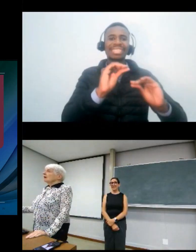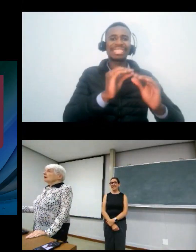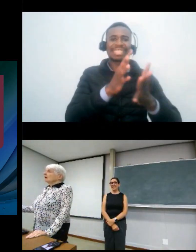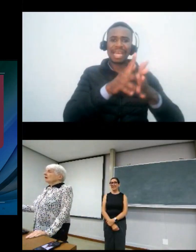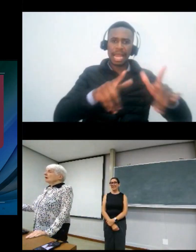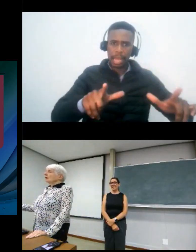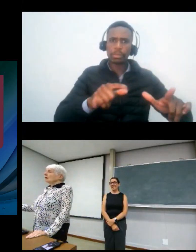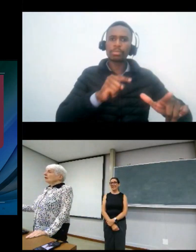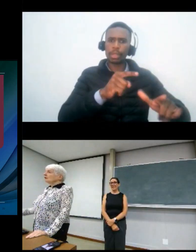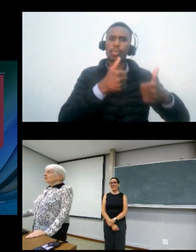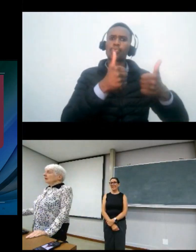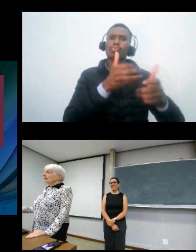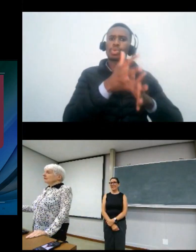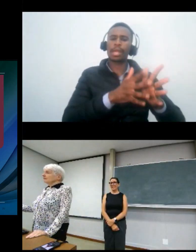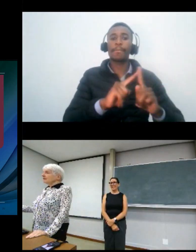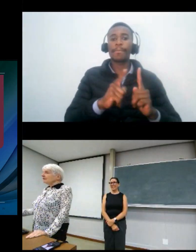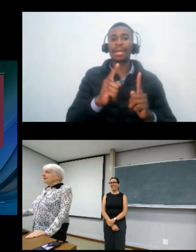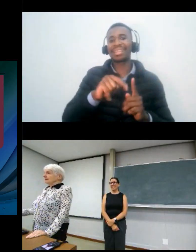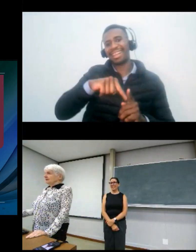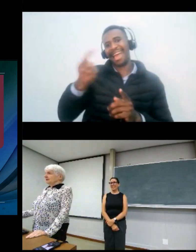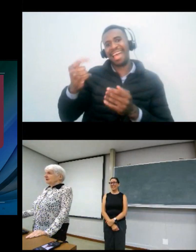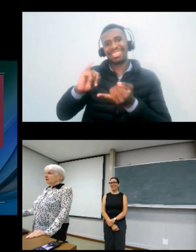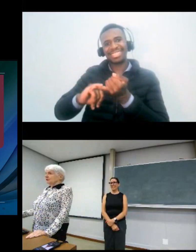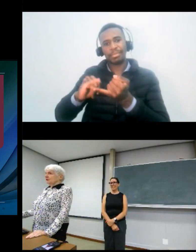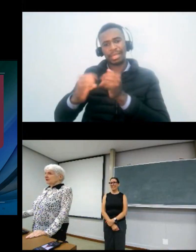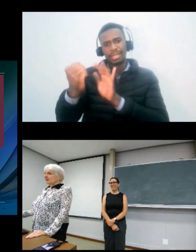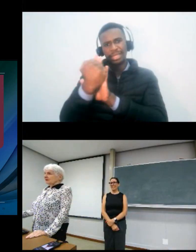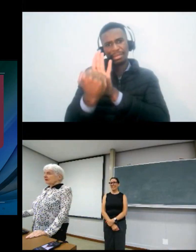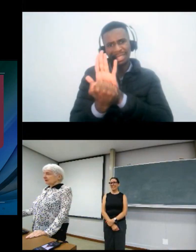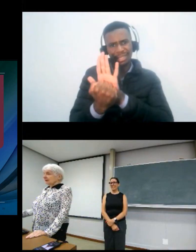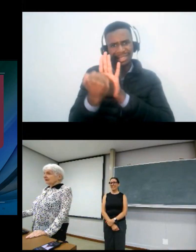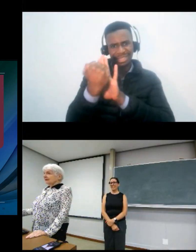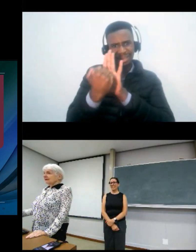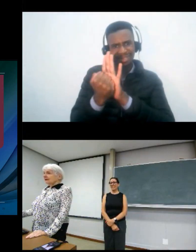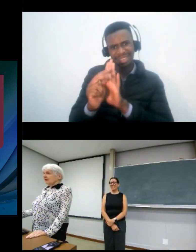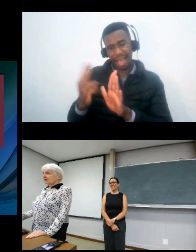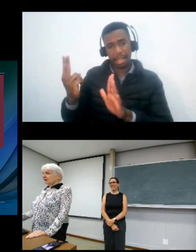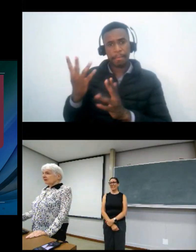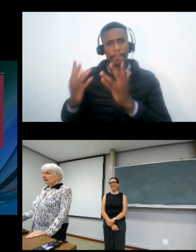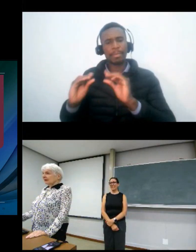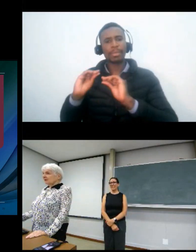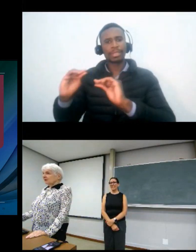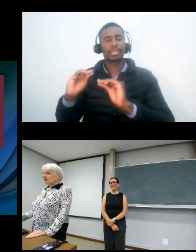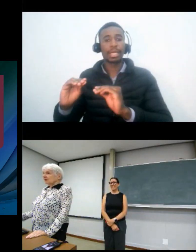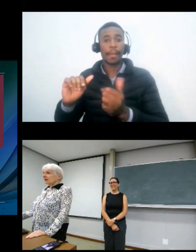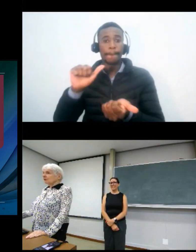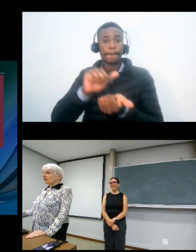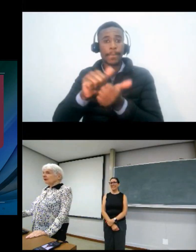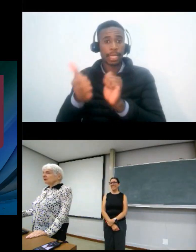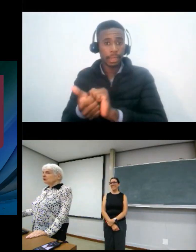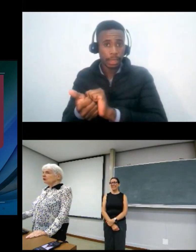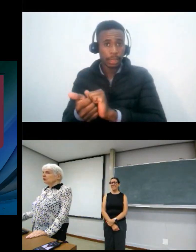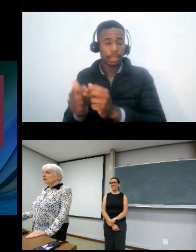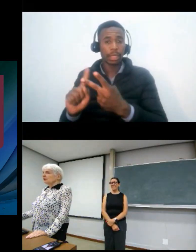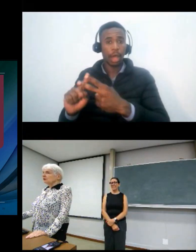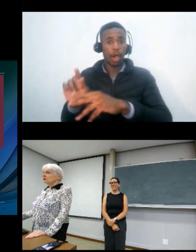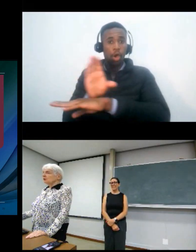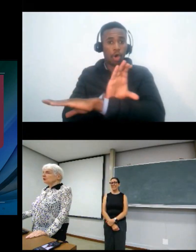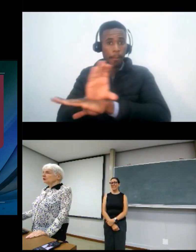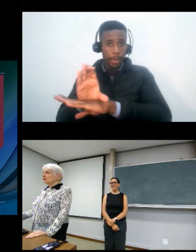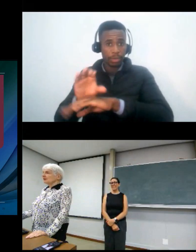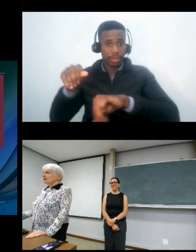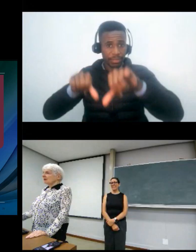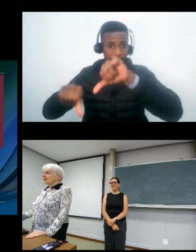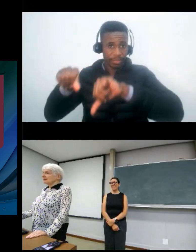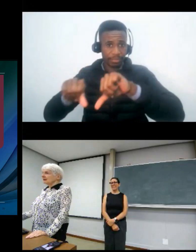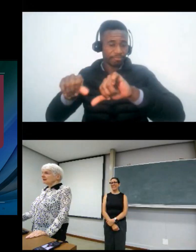subjects, often have very limited skills in South African Sign Language. And what they do, they